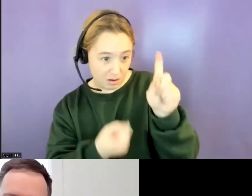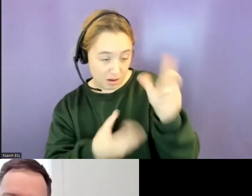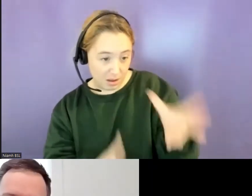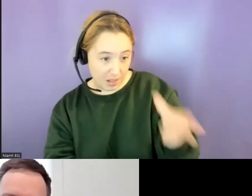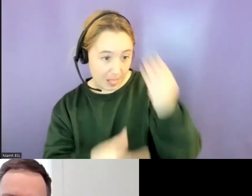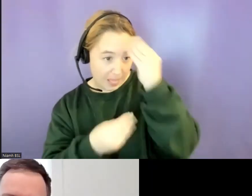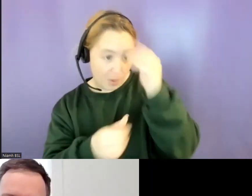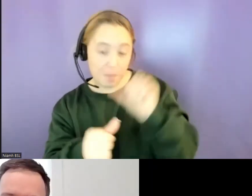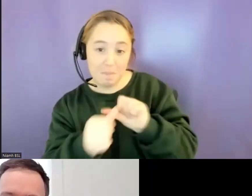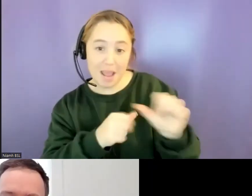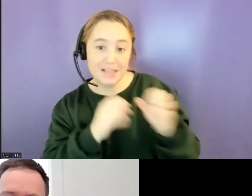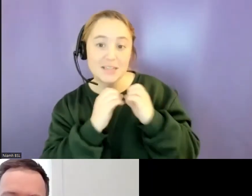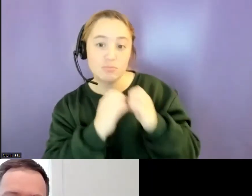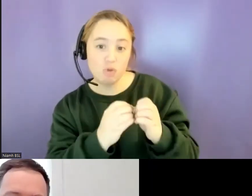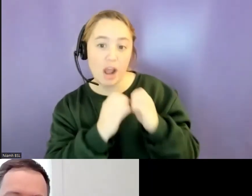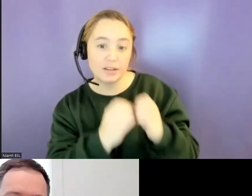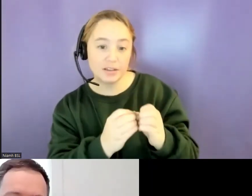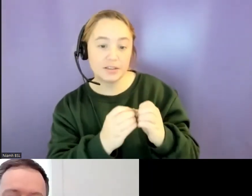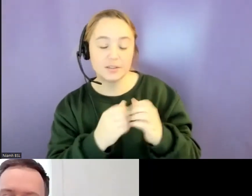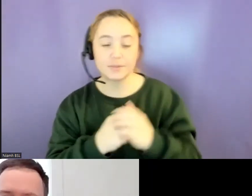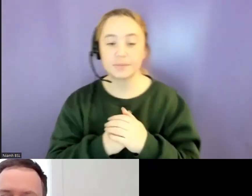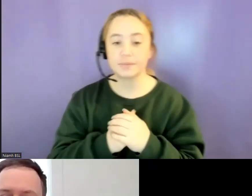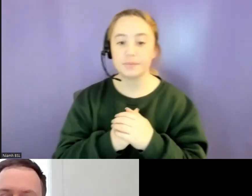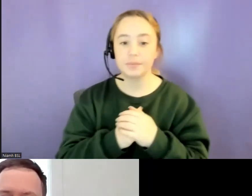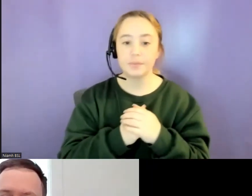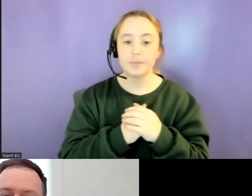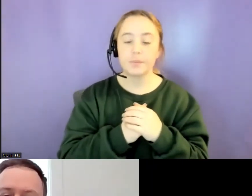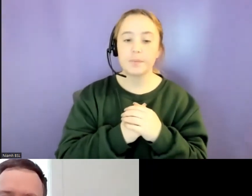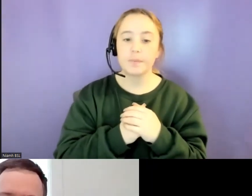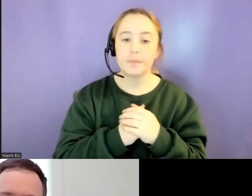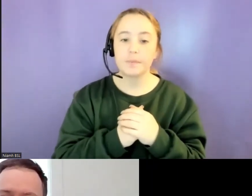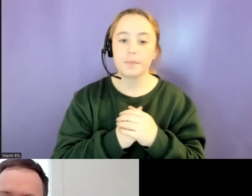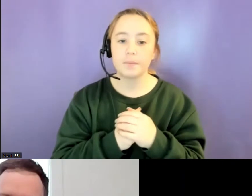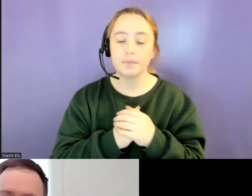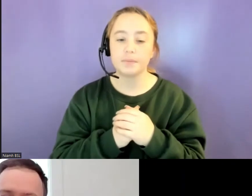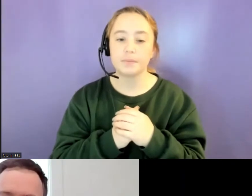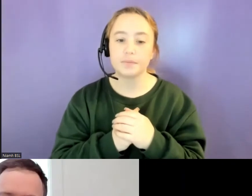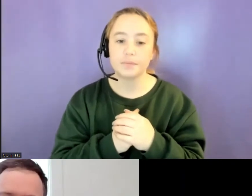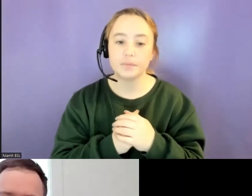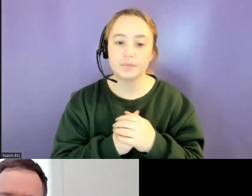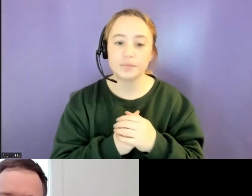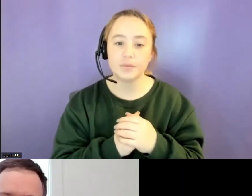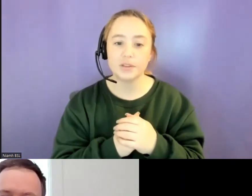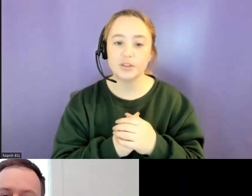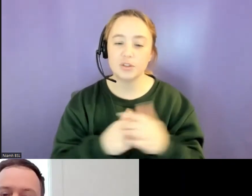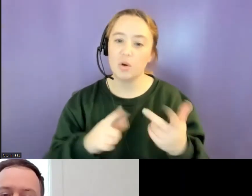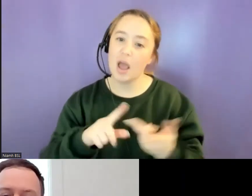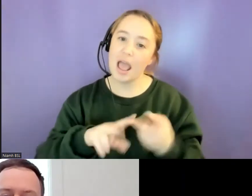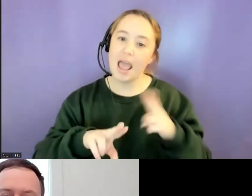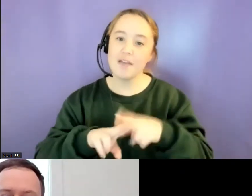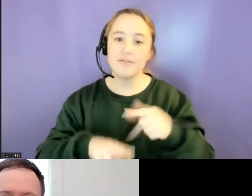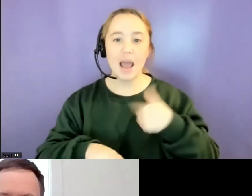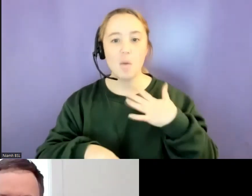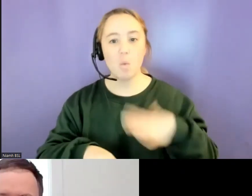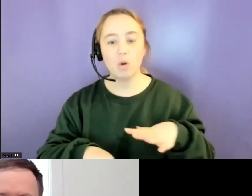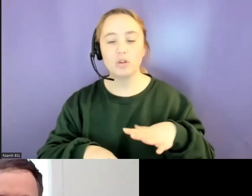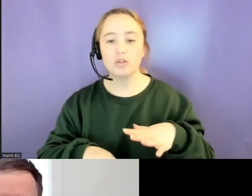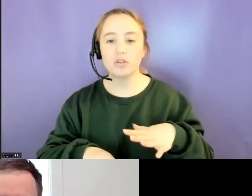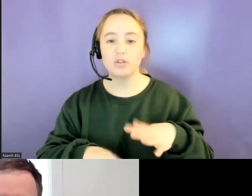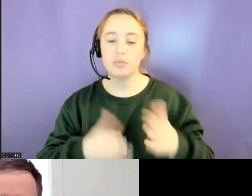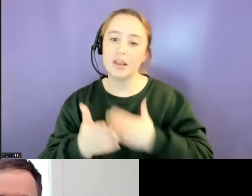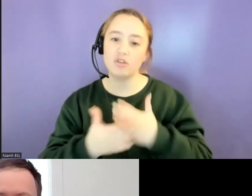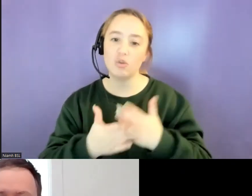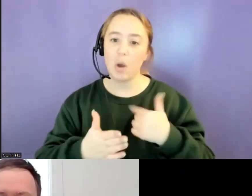best practice on what makes them a great driver in terms of